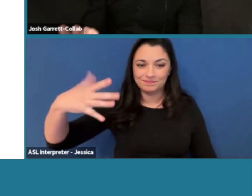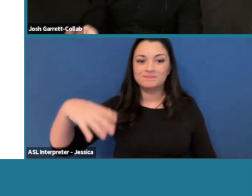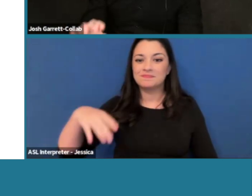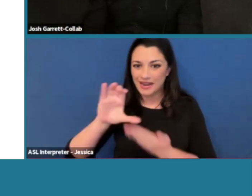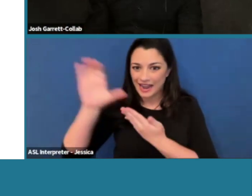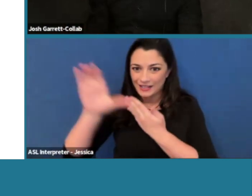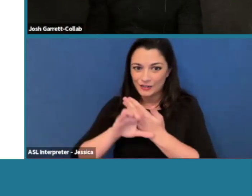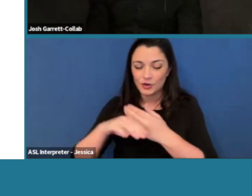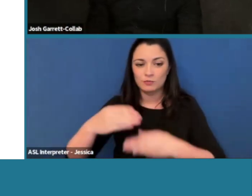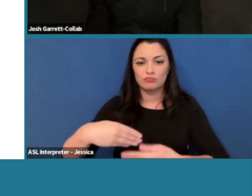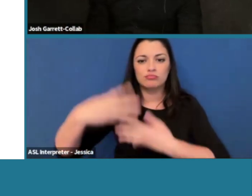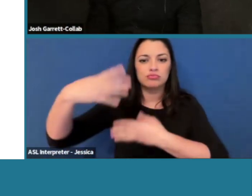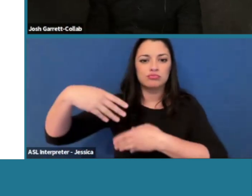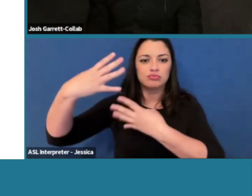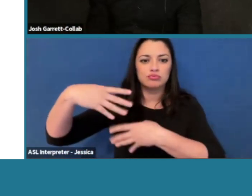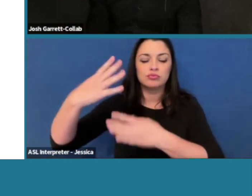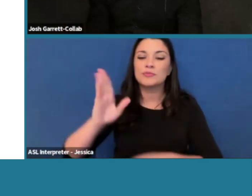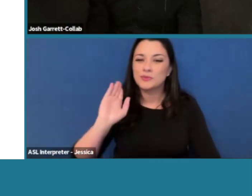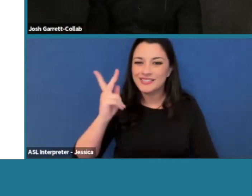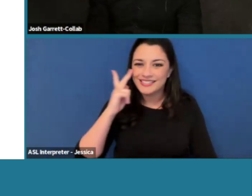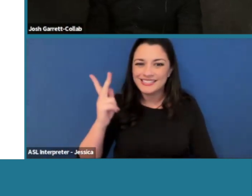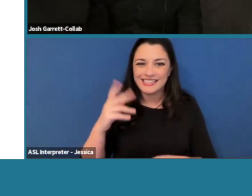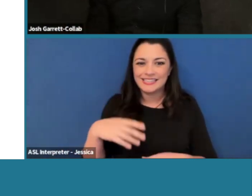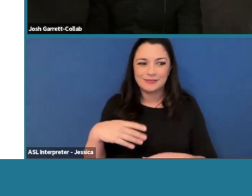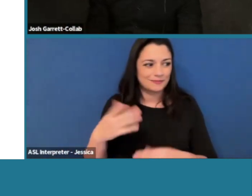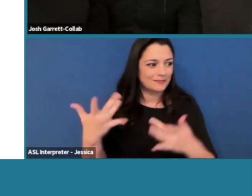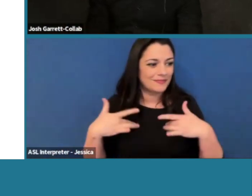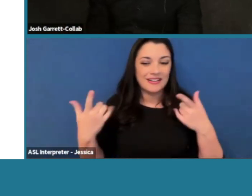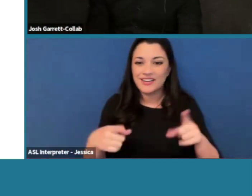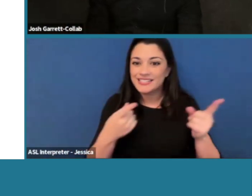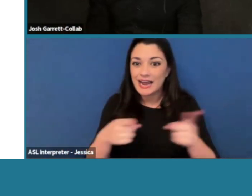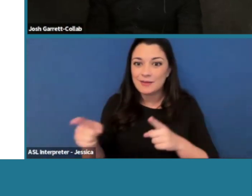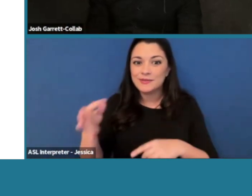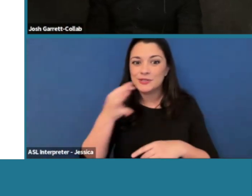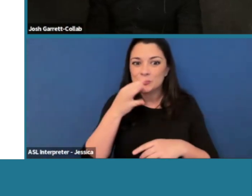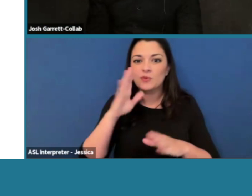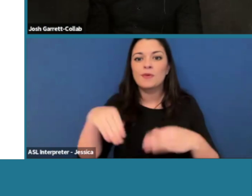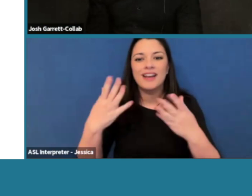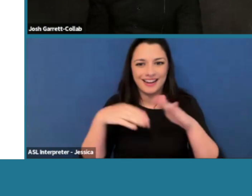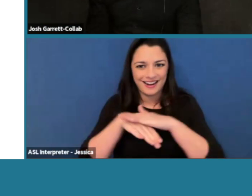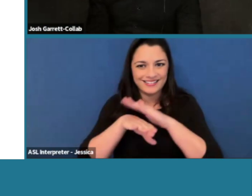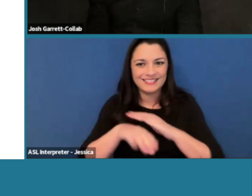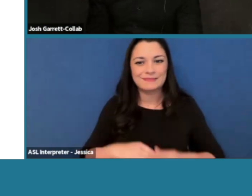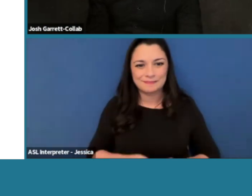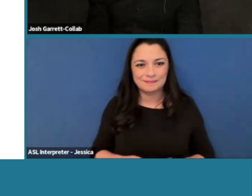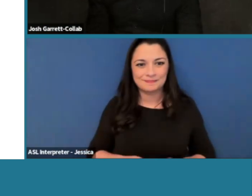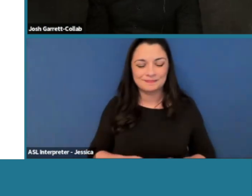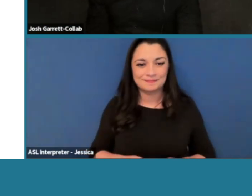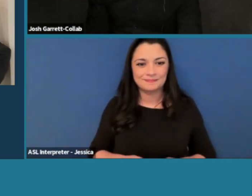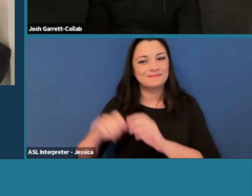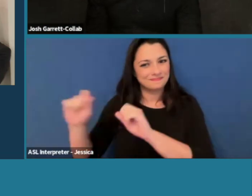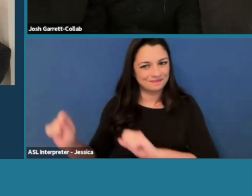you're going to see a list of upcoming items that provide access of different types. Next slide, please.